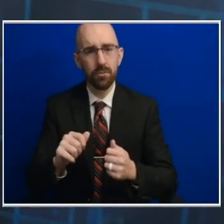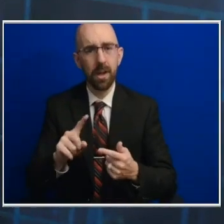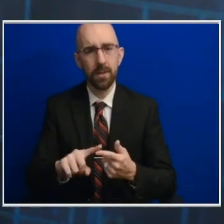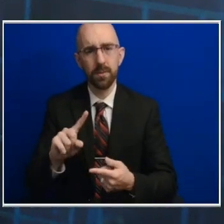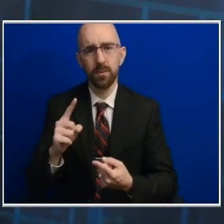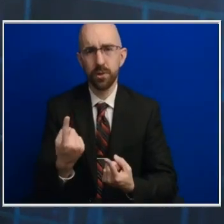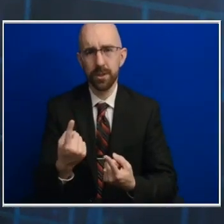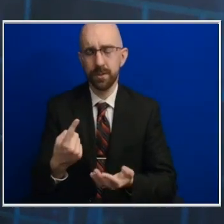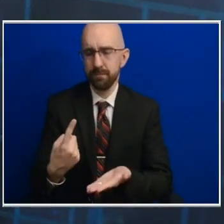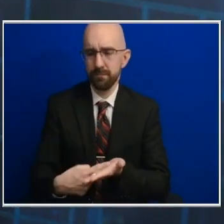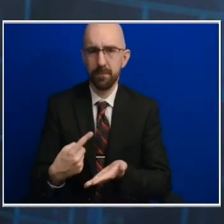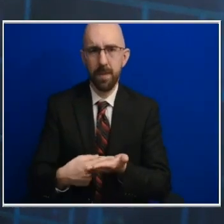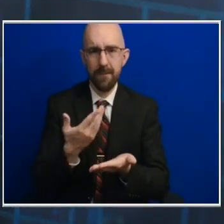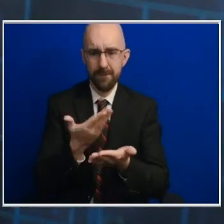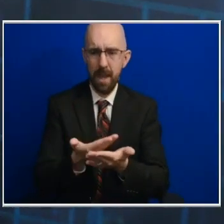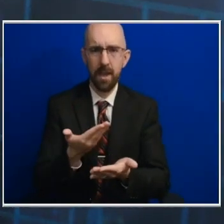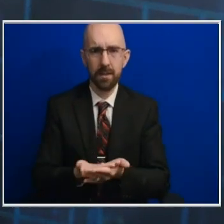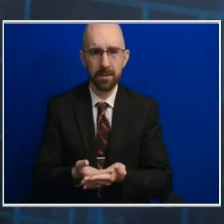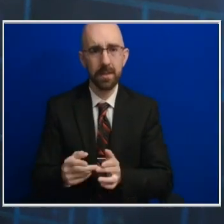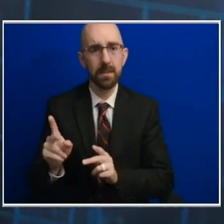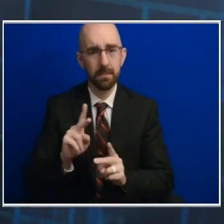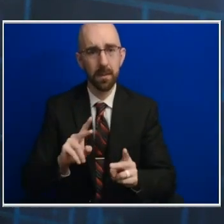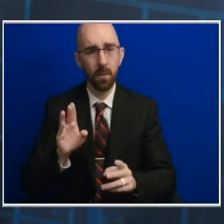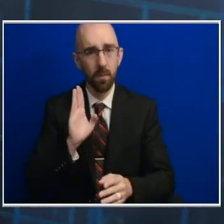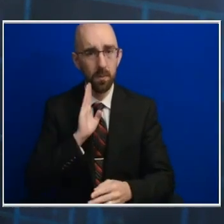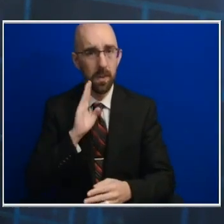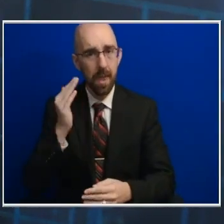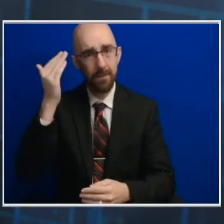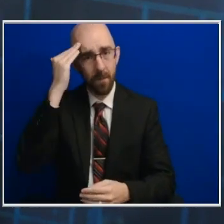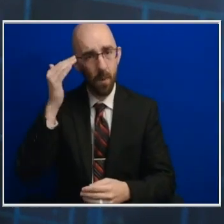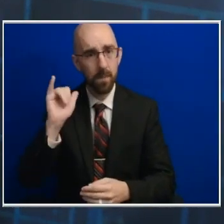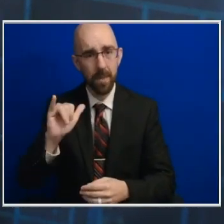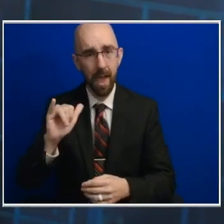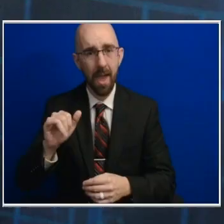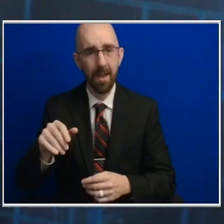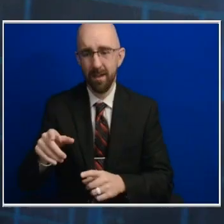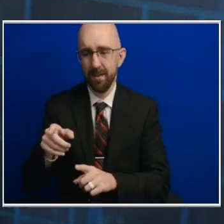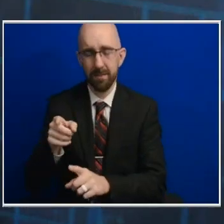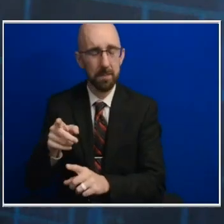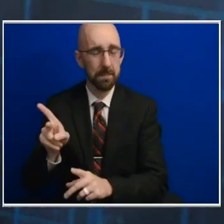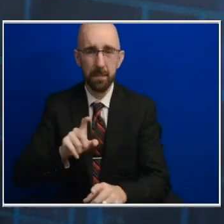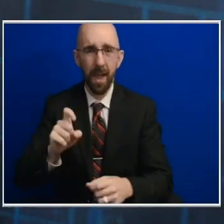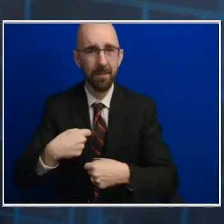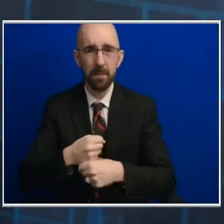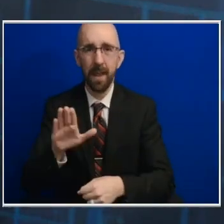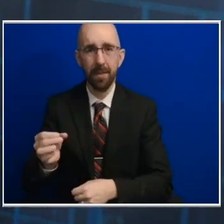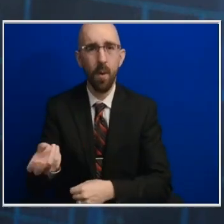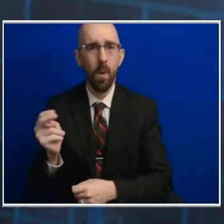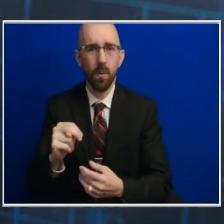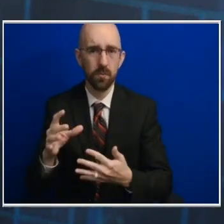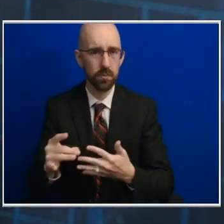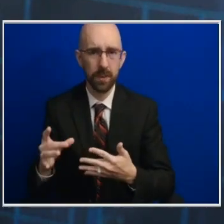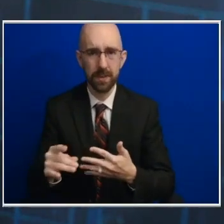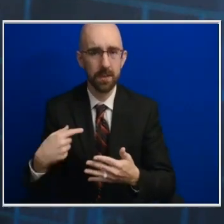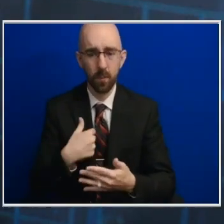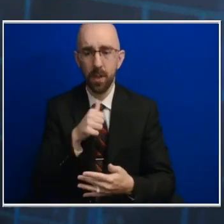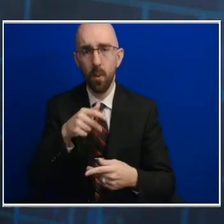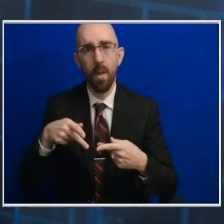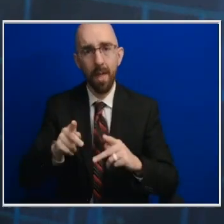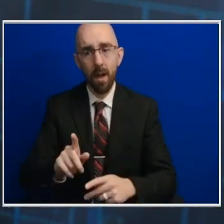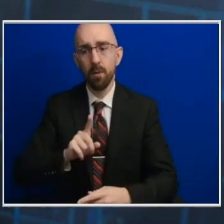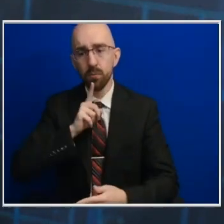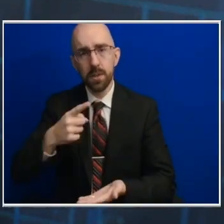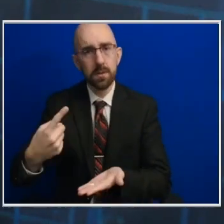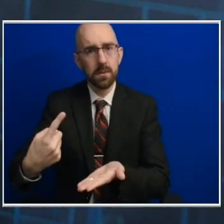the facts. People can be informed. That folks got to make their own choices. But when we don't allow the true discussion to occur, instead